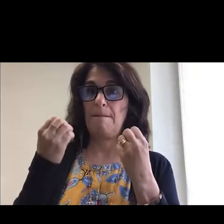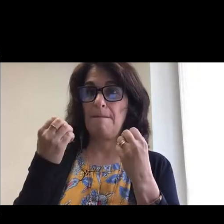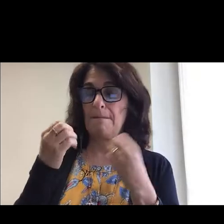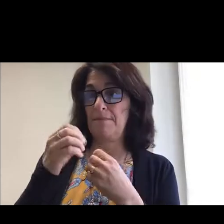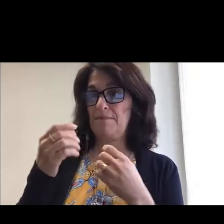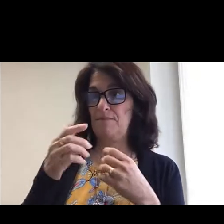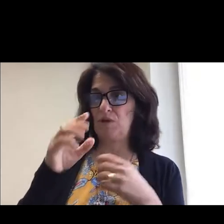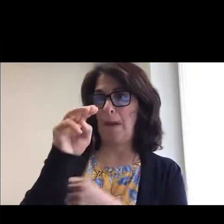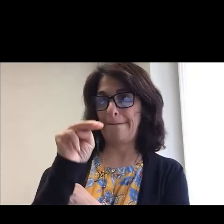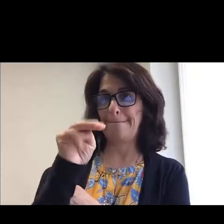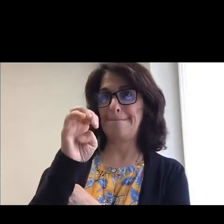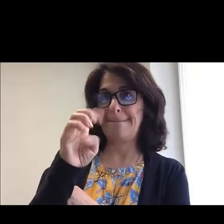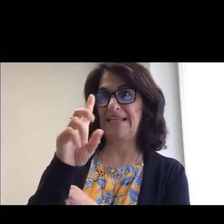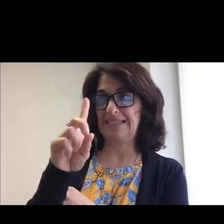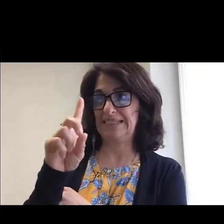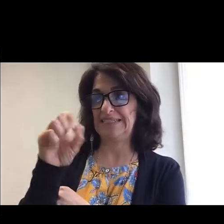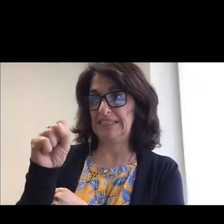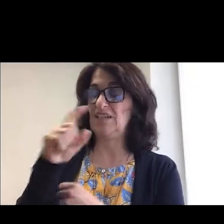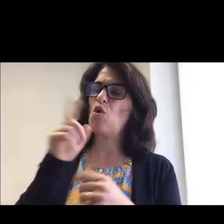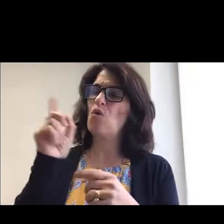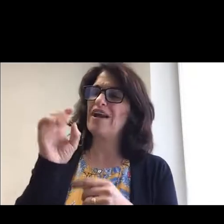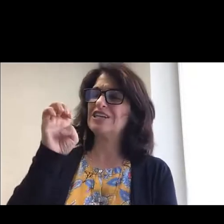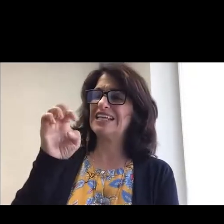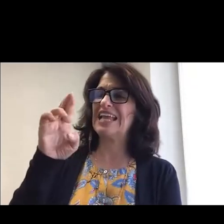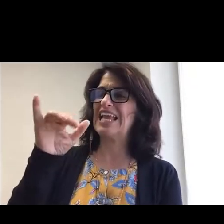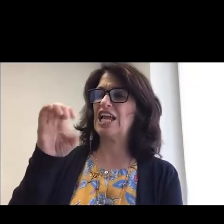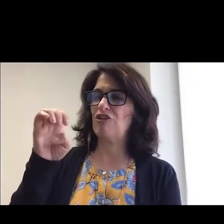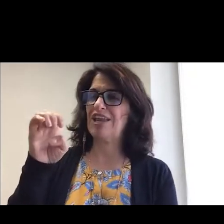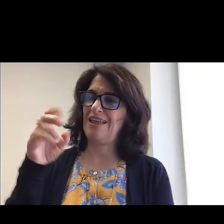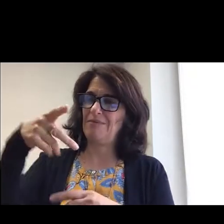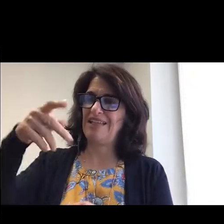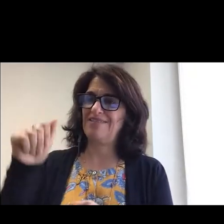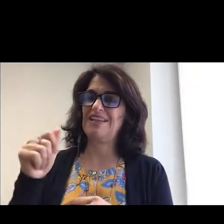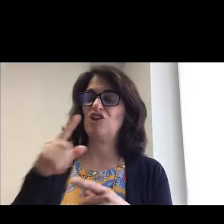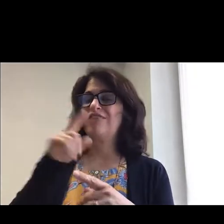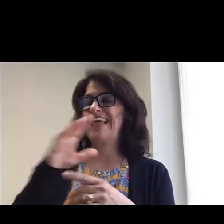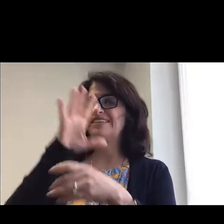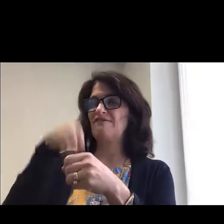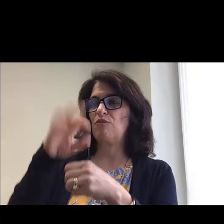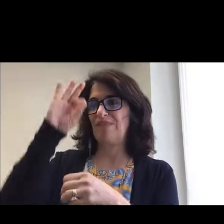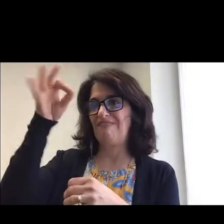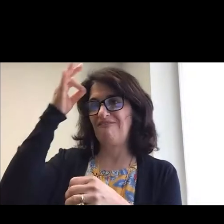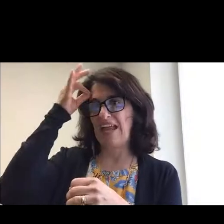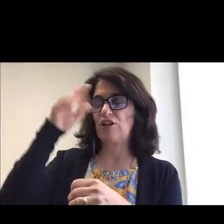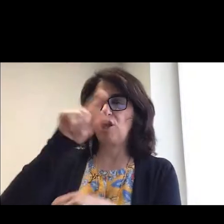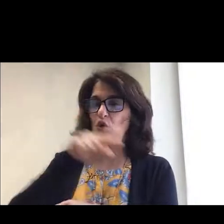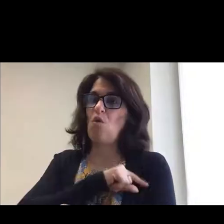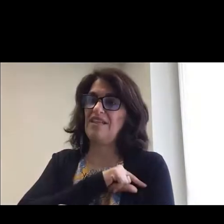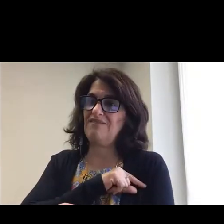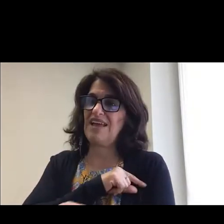as MEDS, in Erie, Pennsylvania. MEDS is part of the Federally Qualified Health Center system and is also